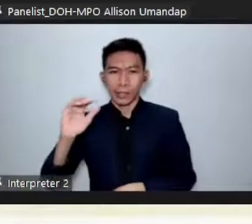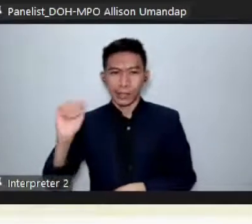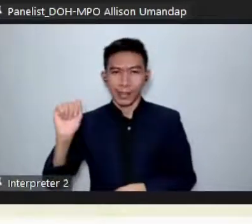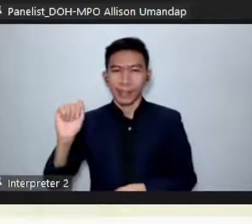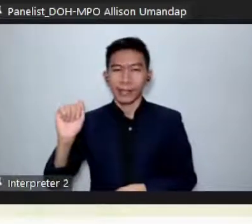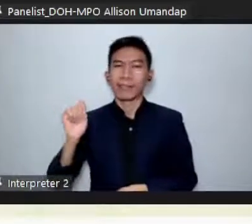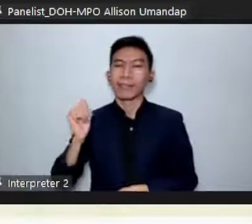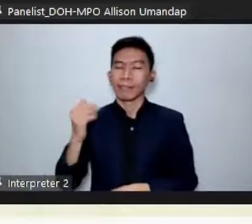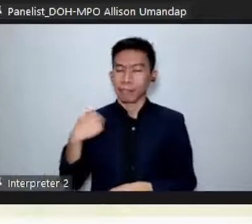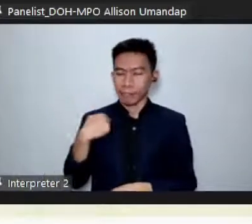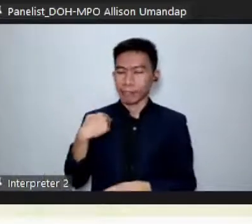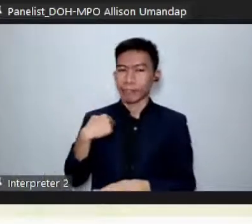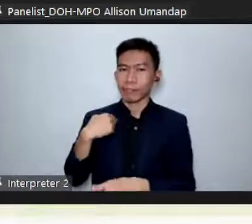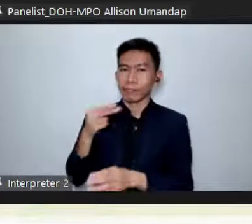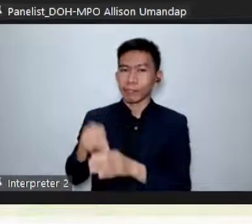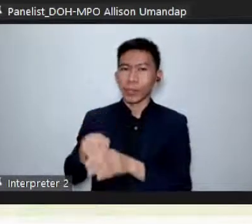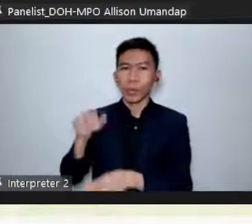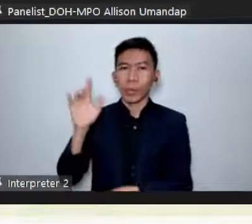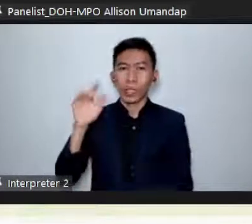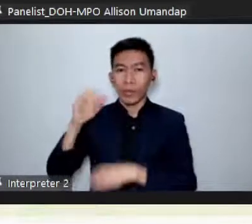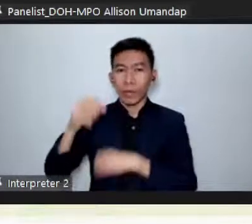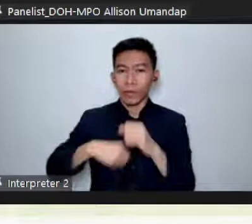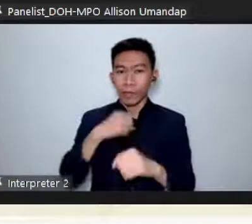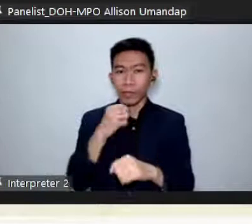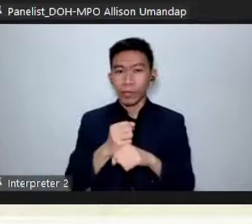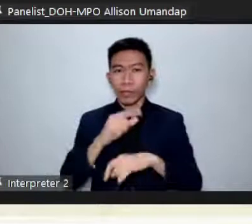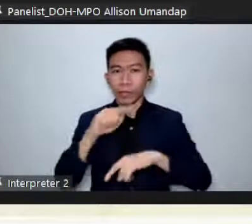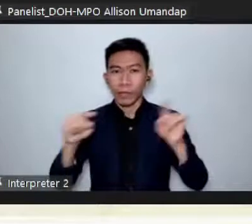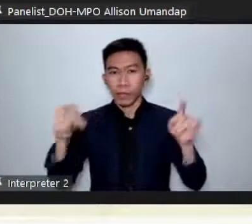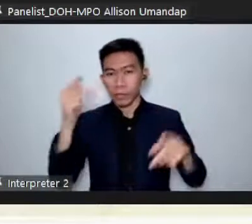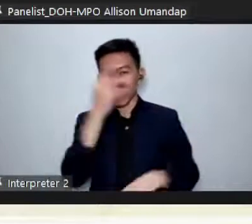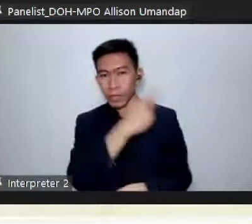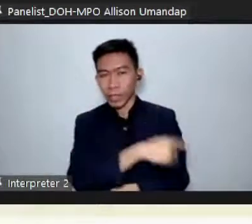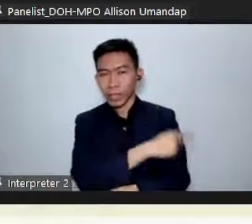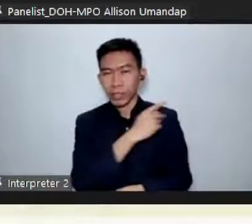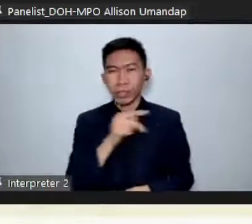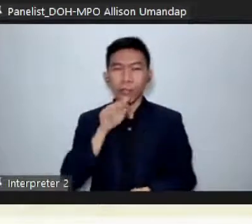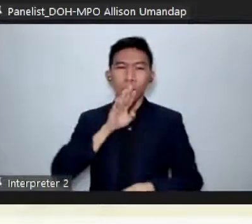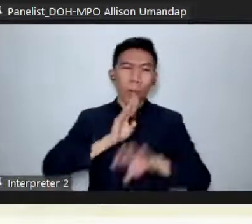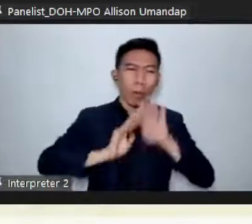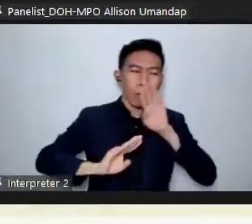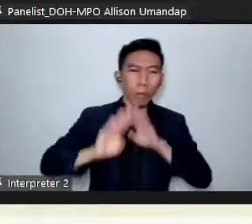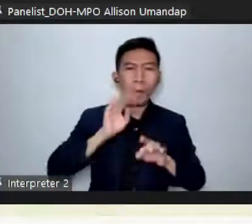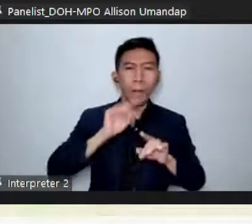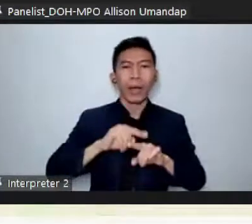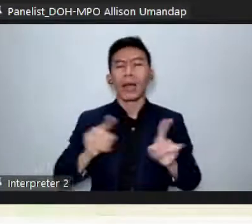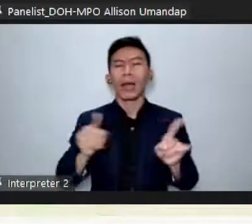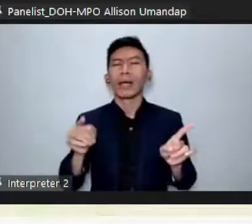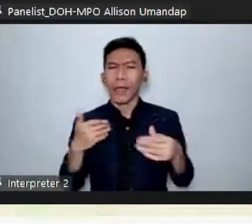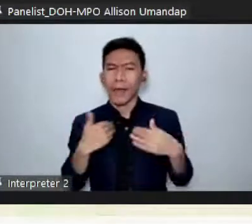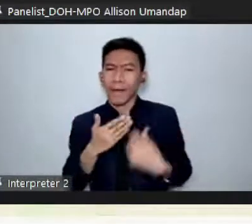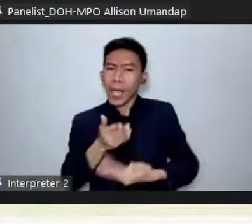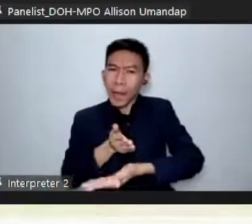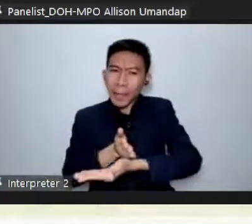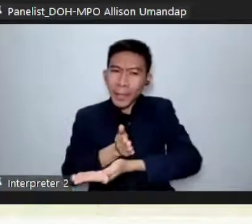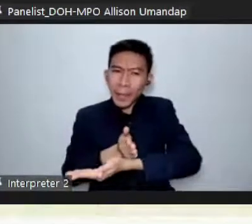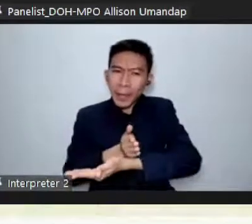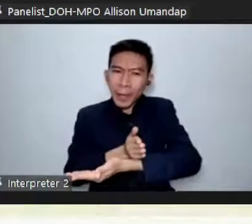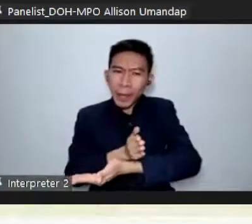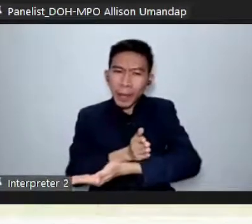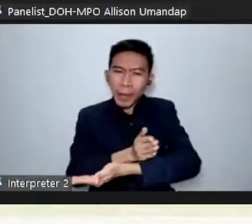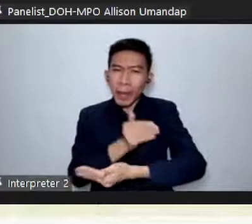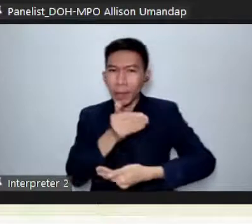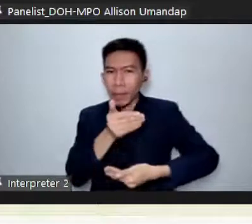of patience admixed with frustrations, but also gains, although small bits at a